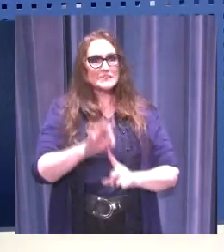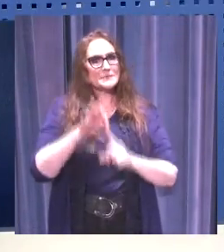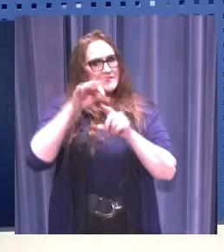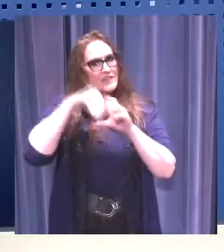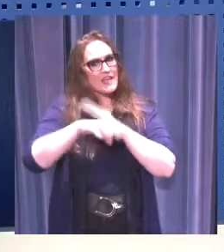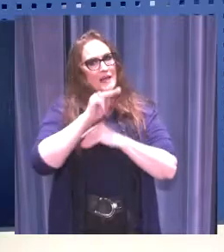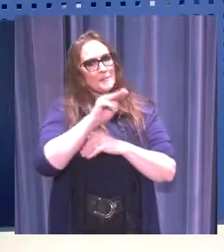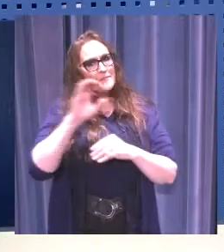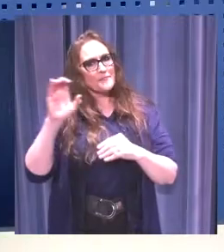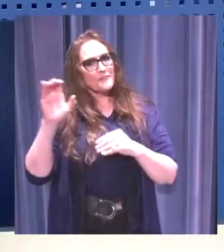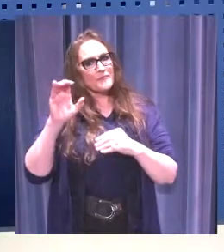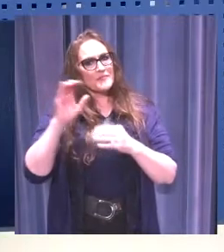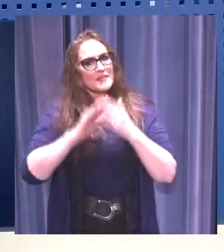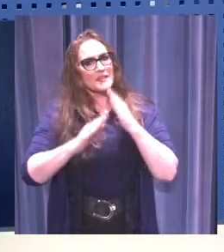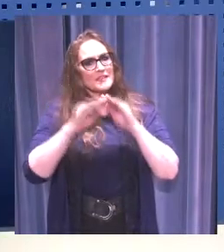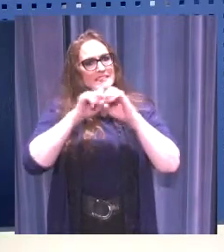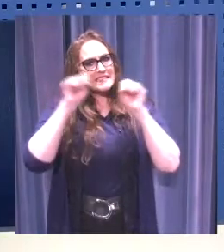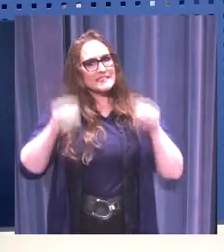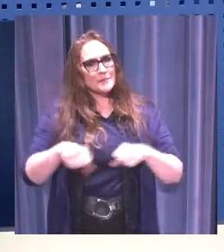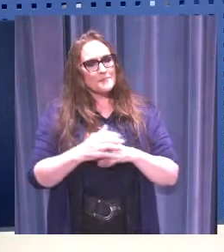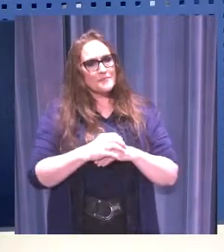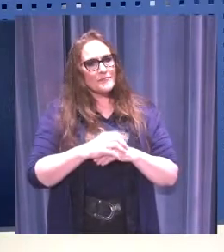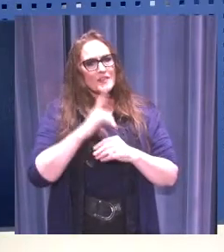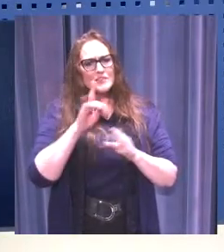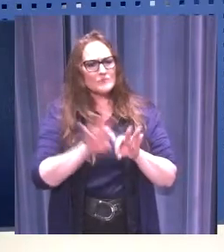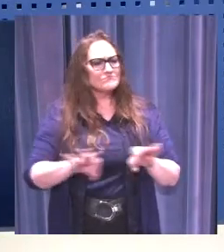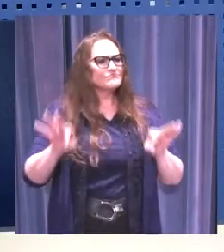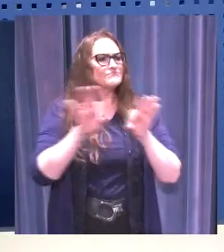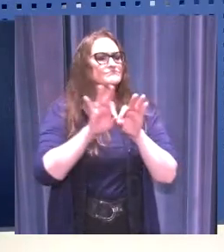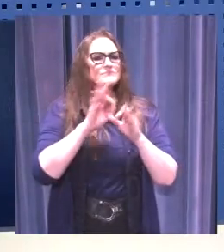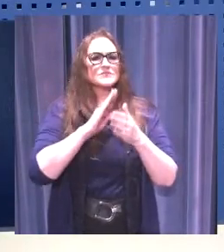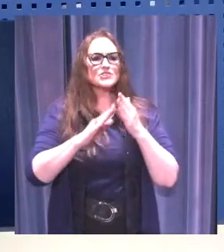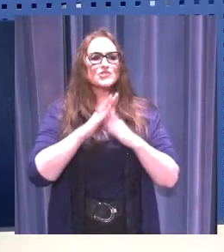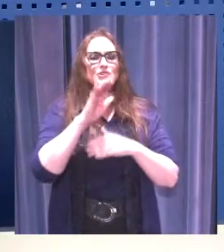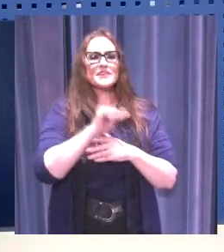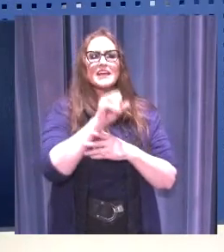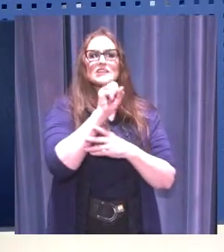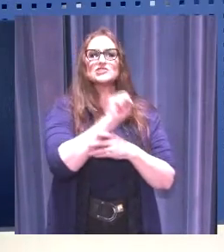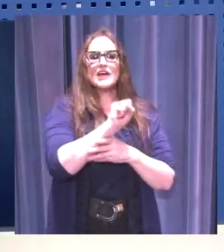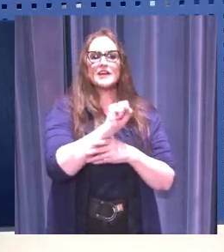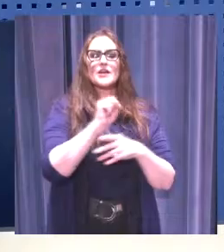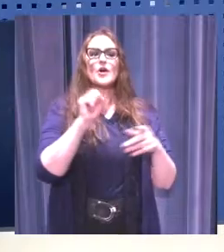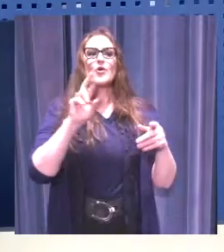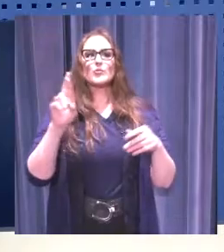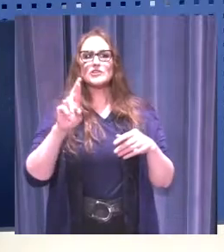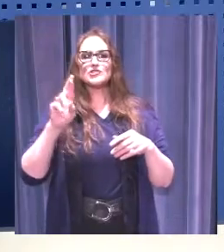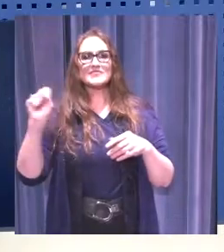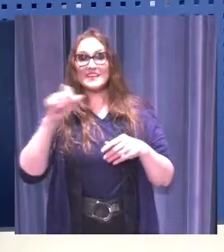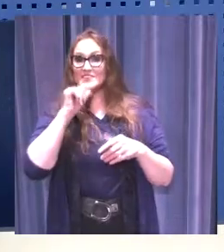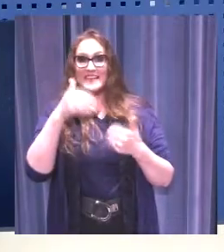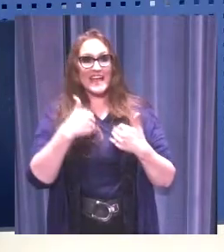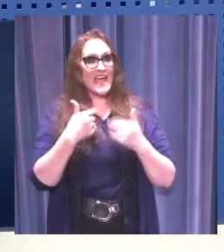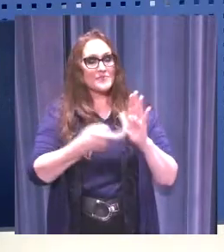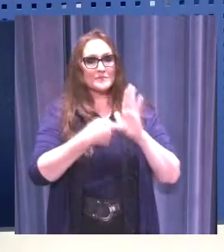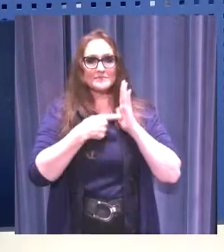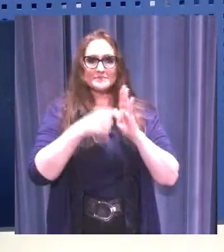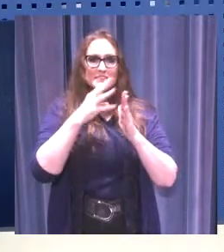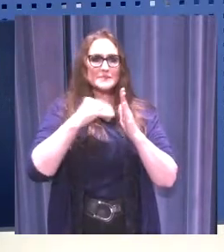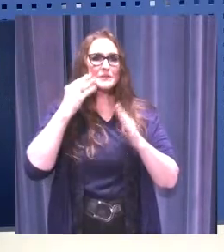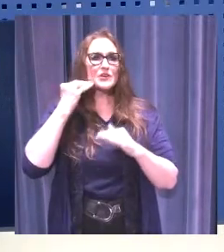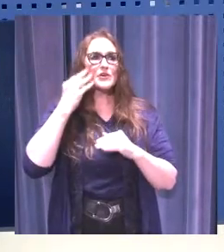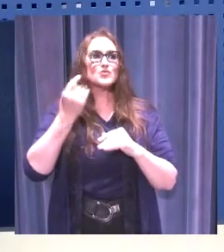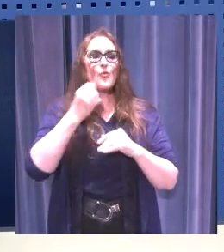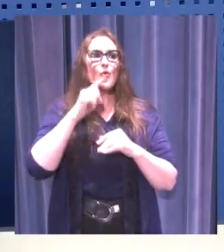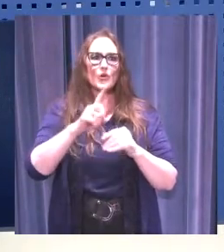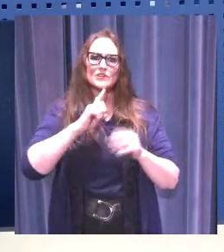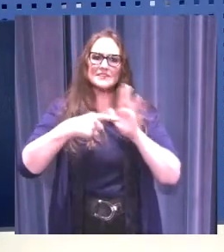college system. There are significant concerns that Chandra Richard Snell does not have the requisite experience or a demonstrated commitment